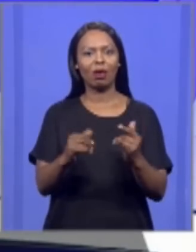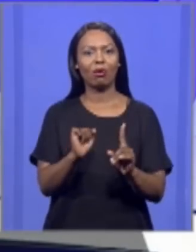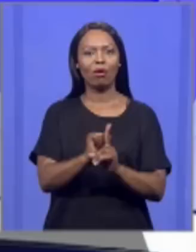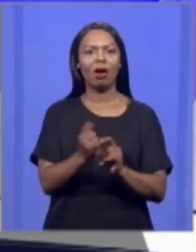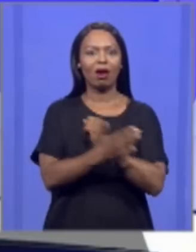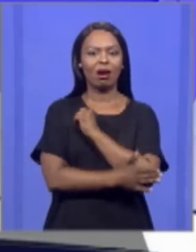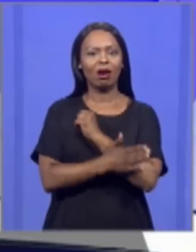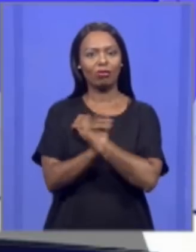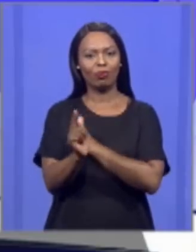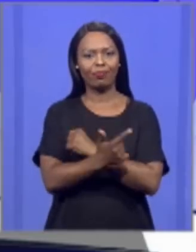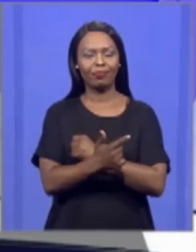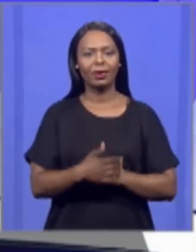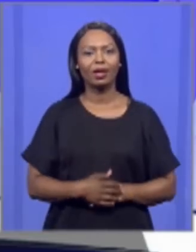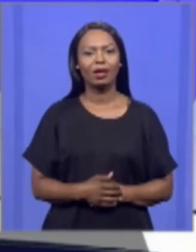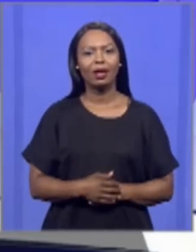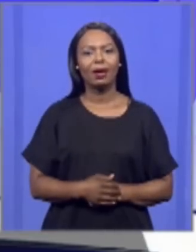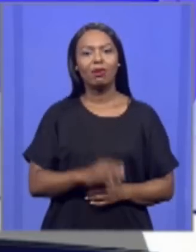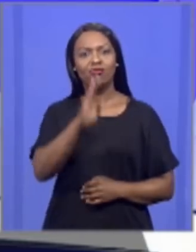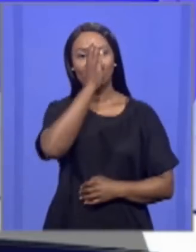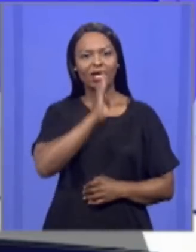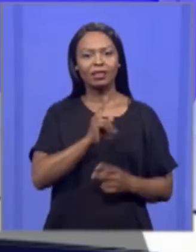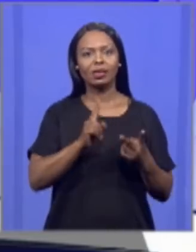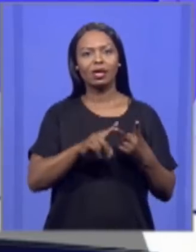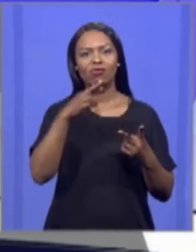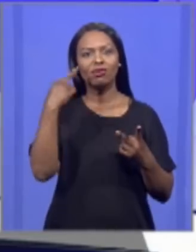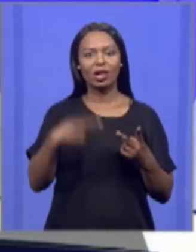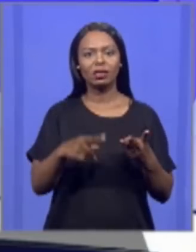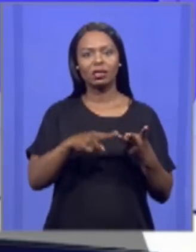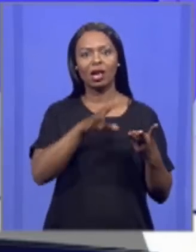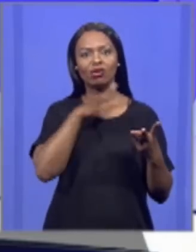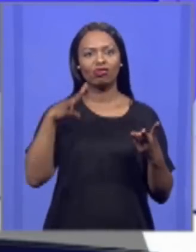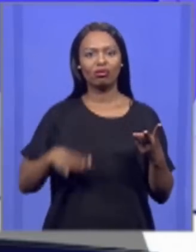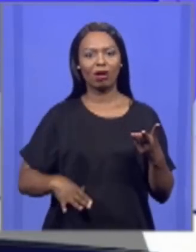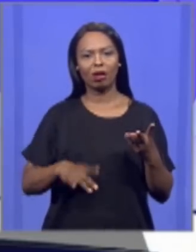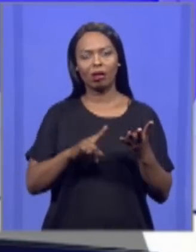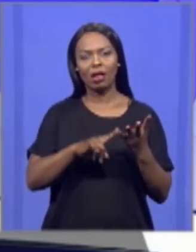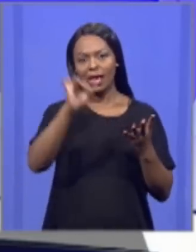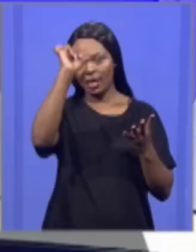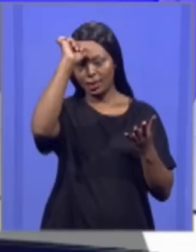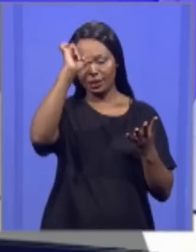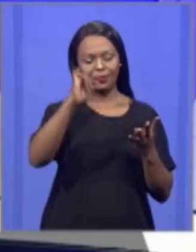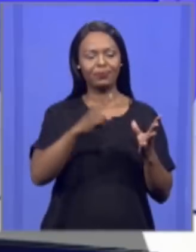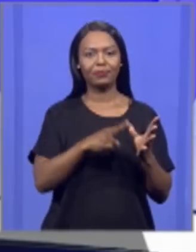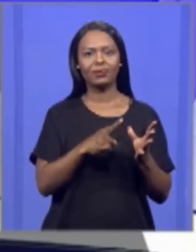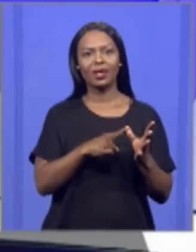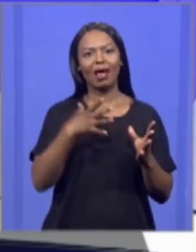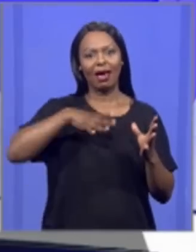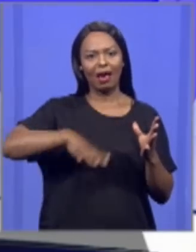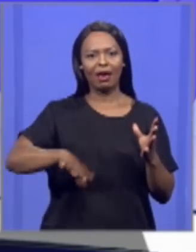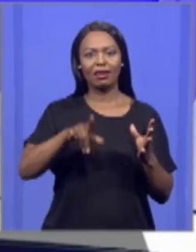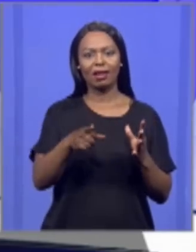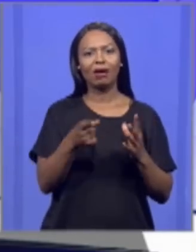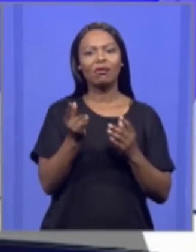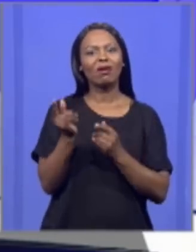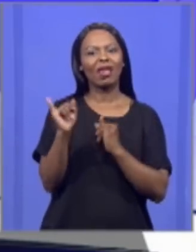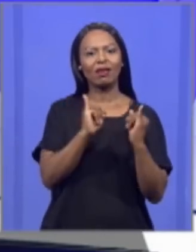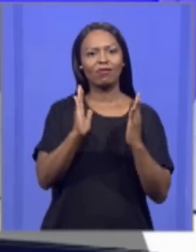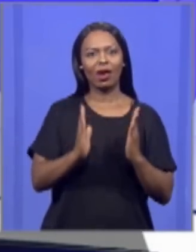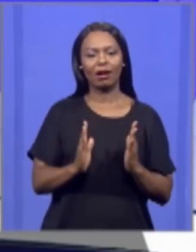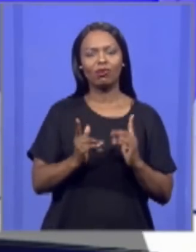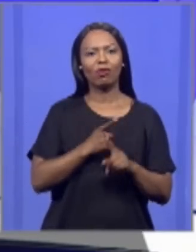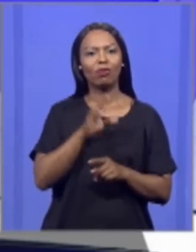dinaga maloko. Baetapele ba dinaga tša Brazil, Russia, India, China le baemedi bao ba laleditšwego go